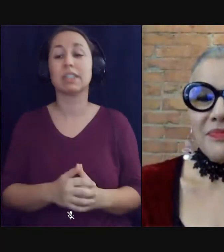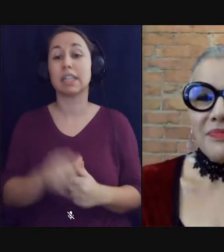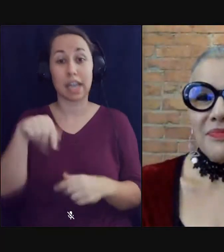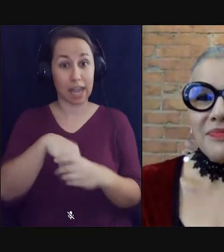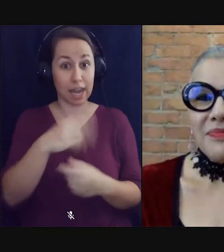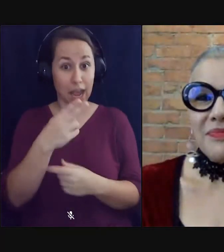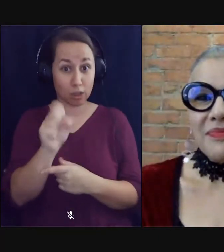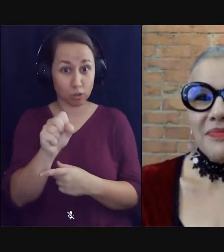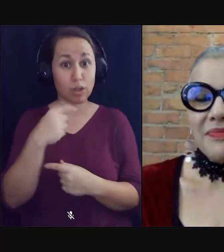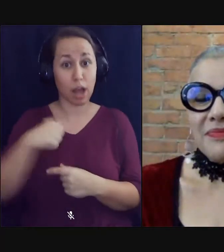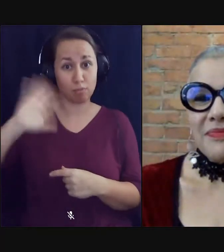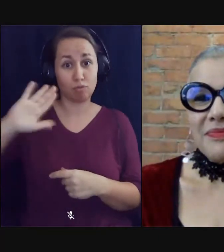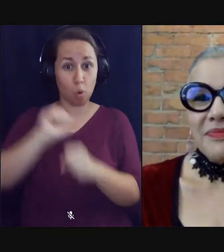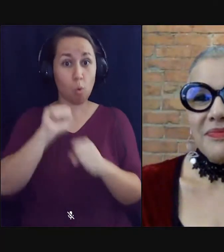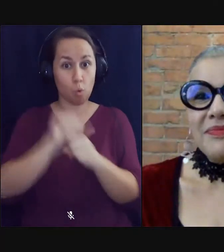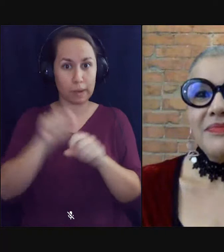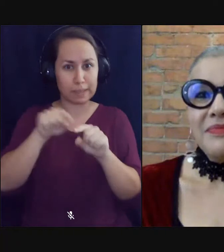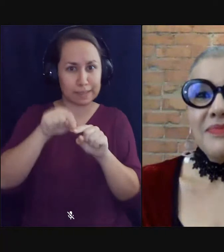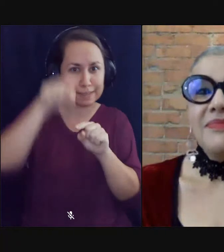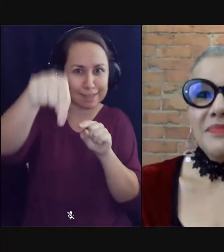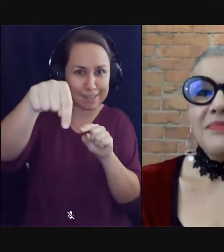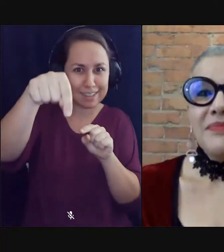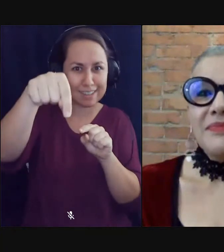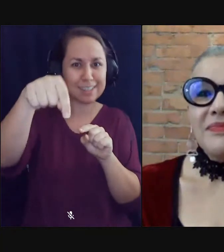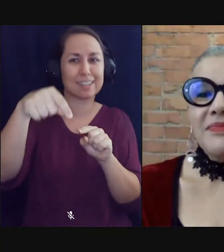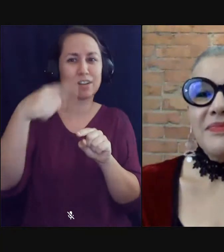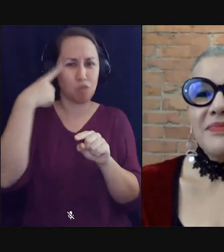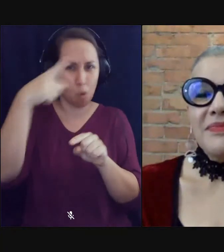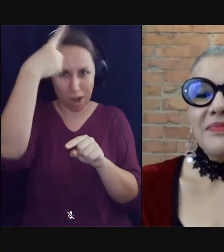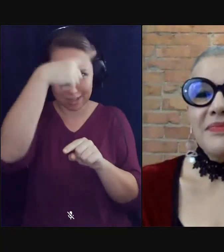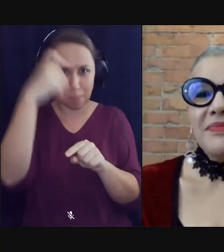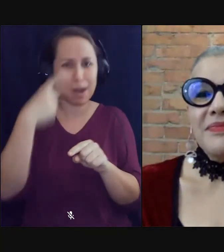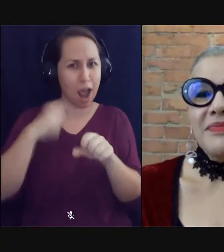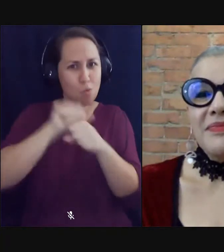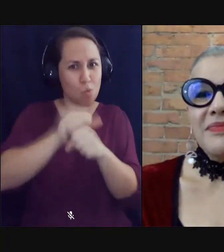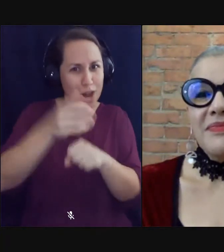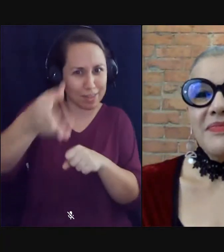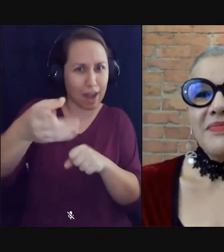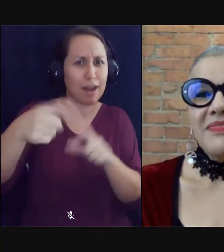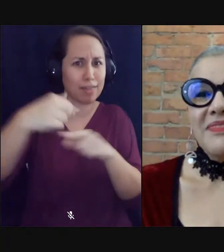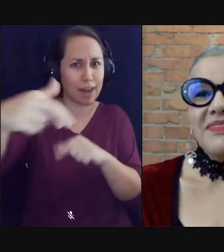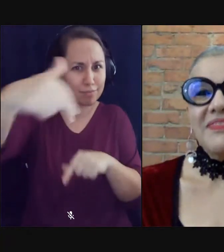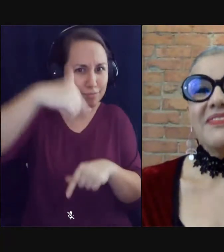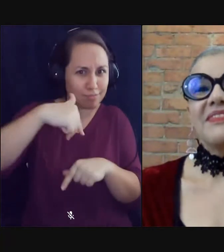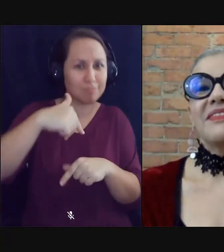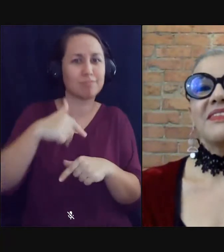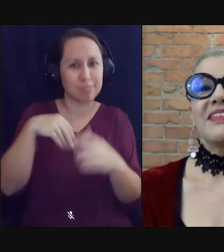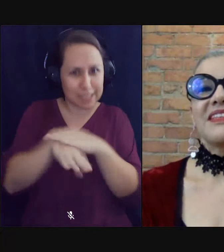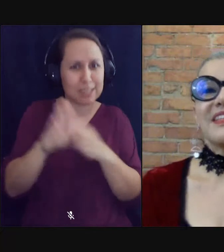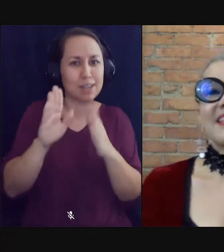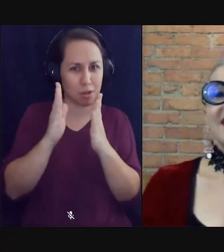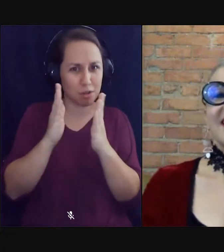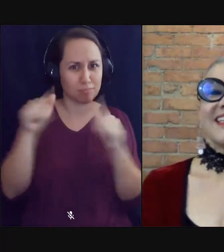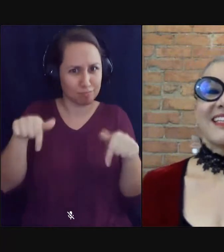worked across the street from the Strand for a summer, and I would just go in. And there was one particular corner